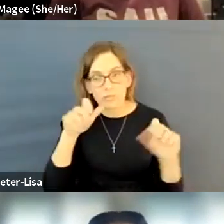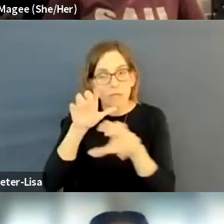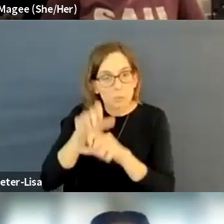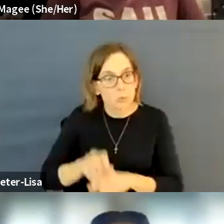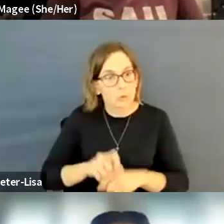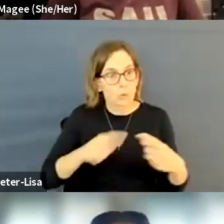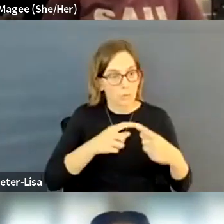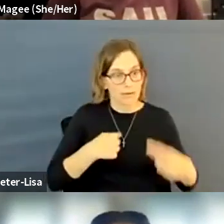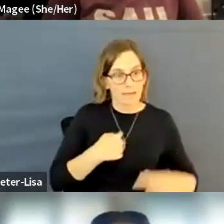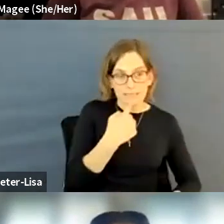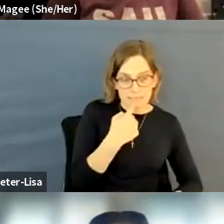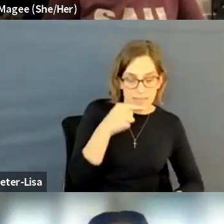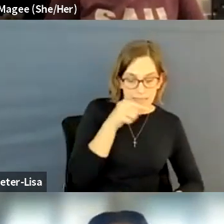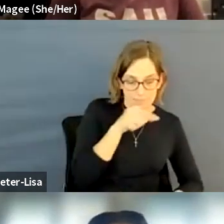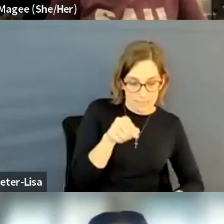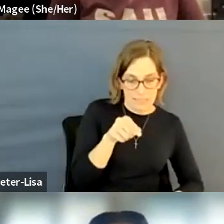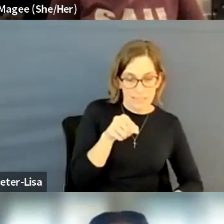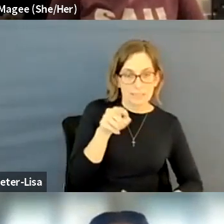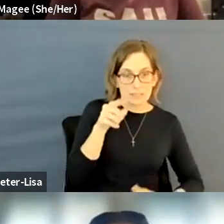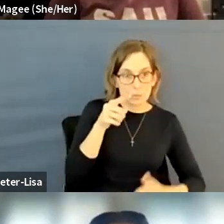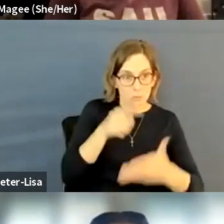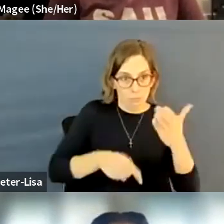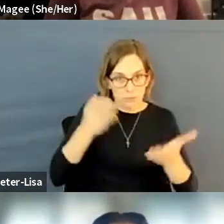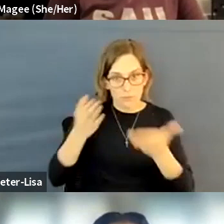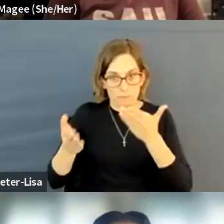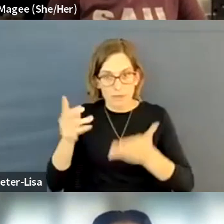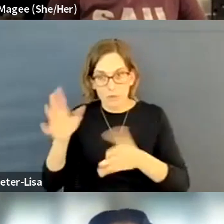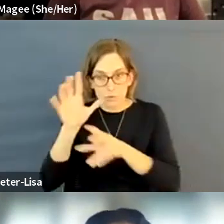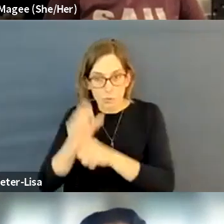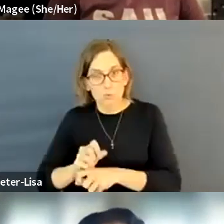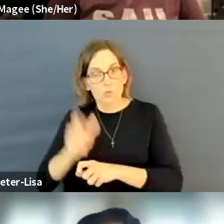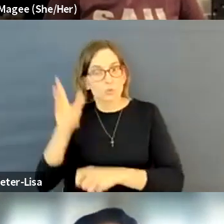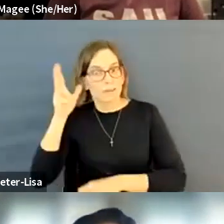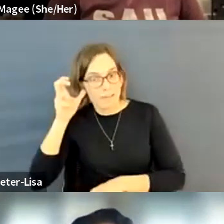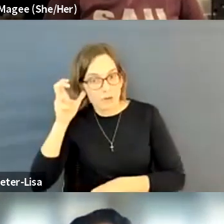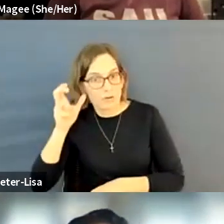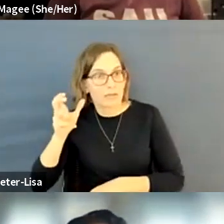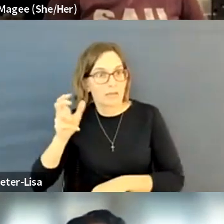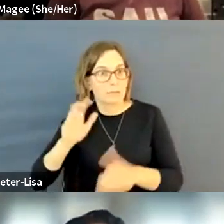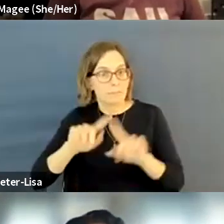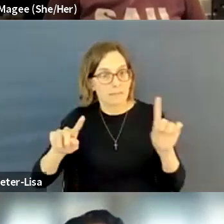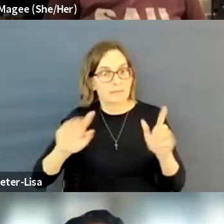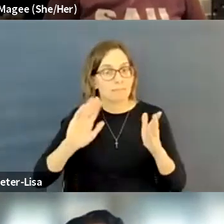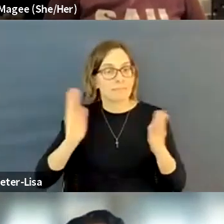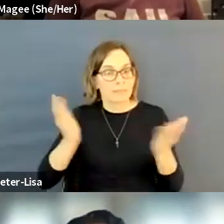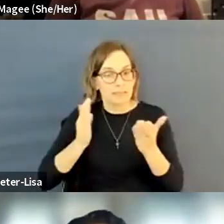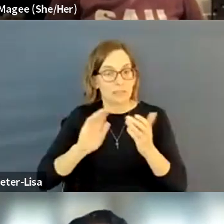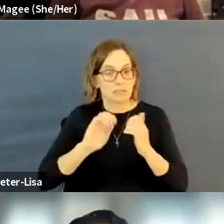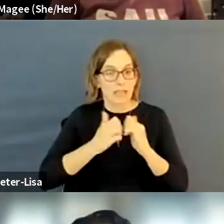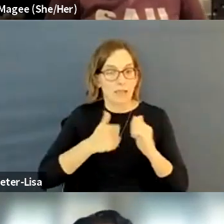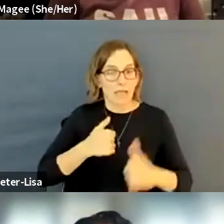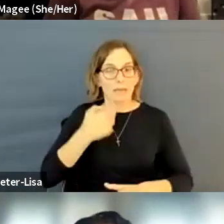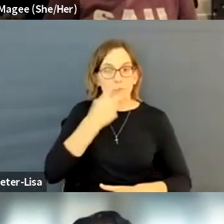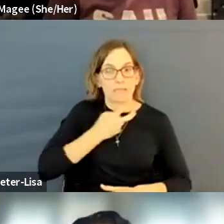when I say it like this, you know, this is what you might be used to hearing, but here's how you know, here's how I pronounce